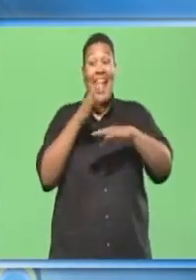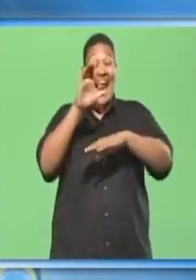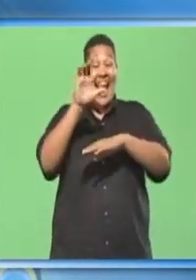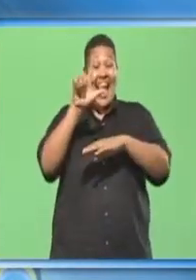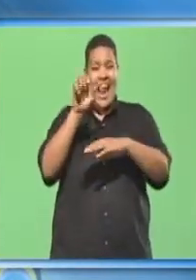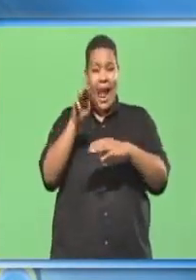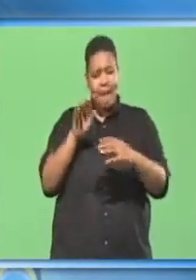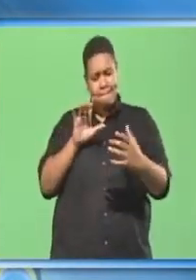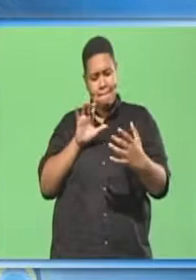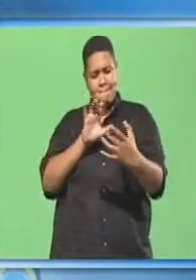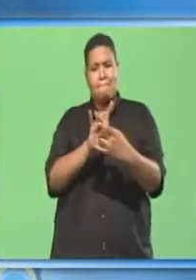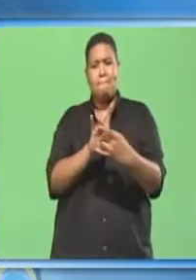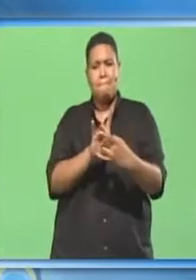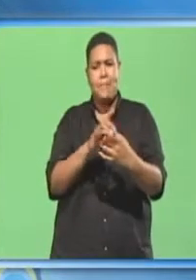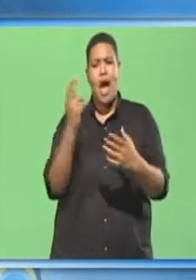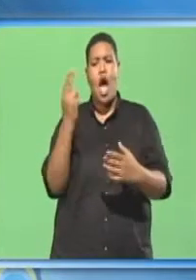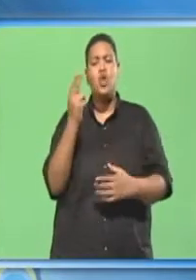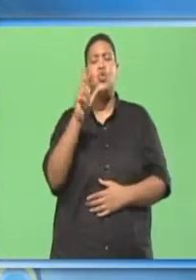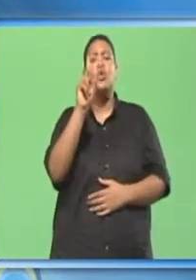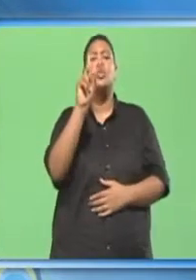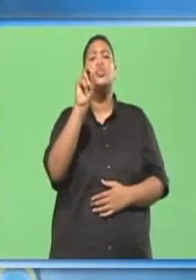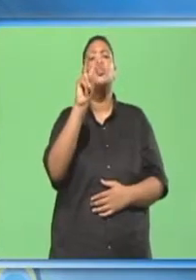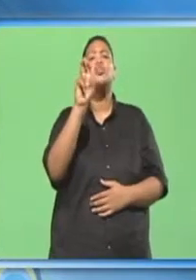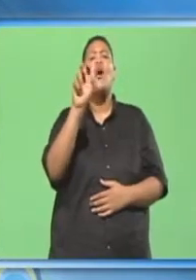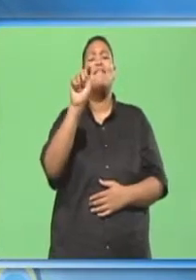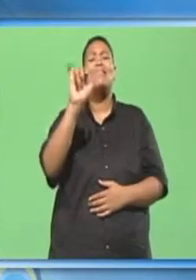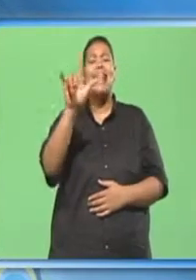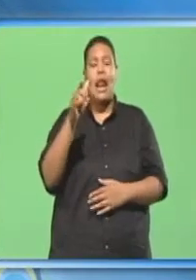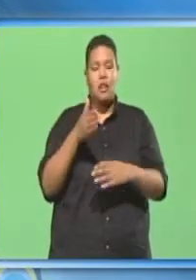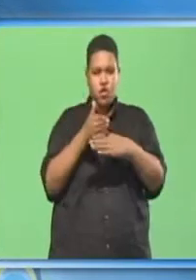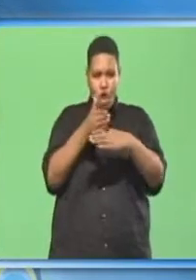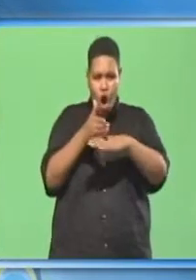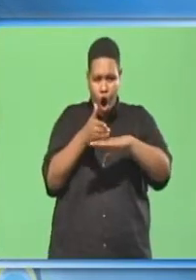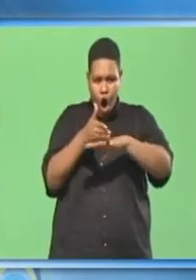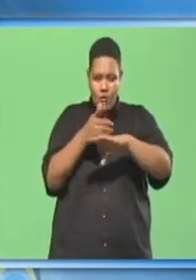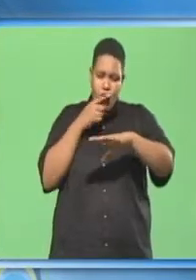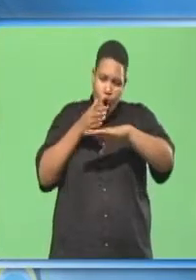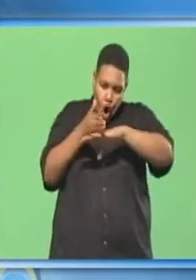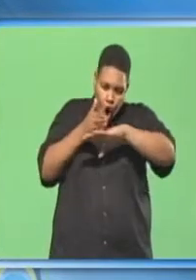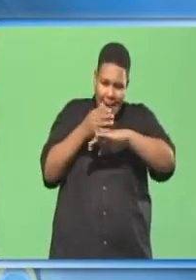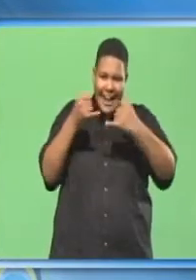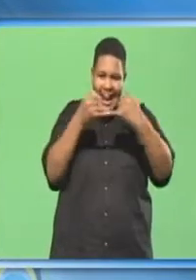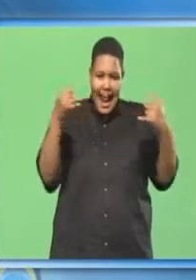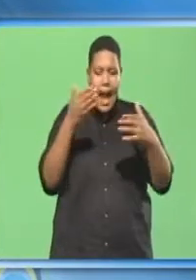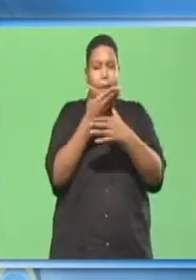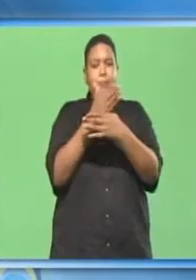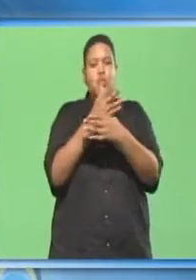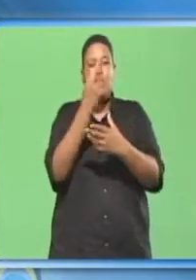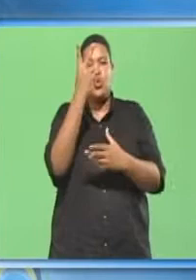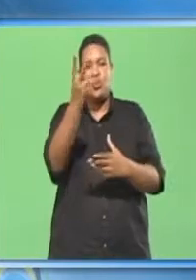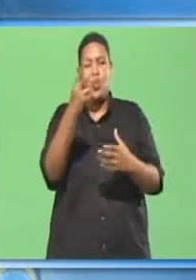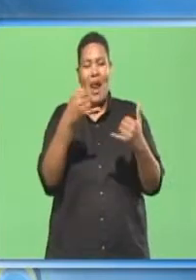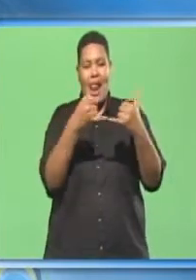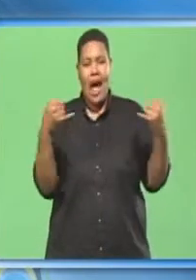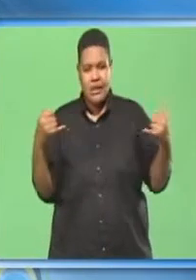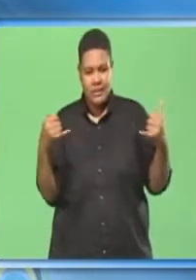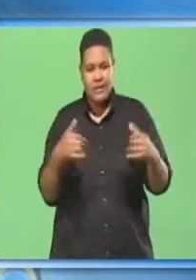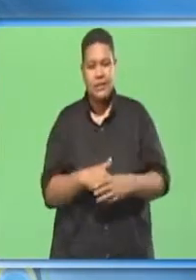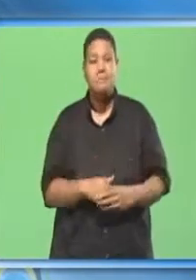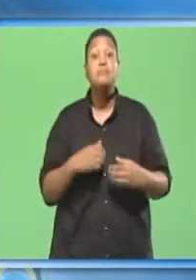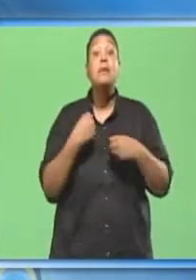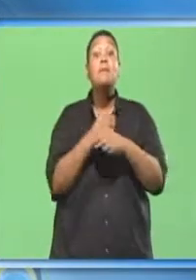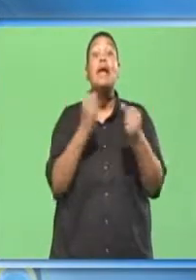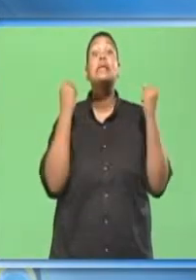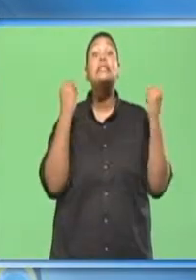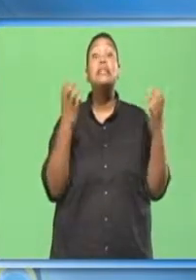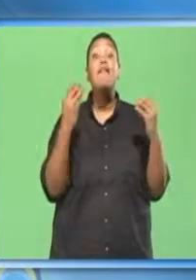bench vise and use a dovetail saw to carefully cut along the sloping line between the 2 gauged lines. Make